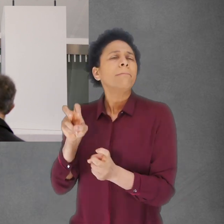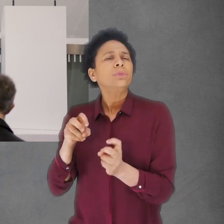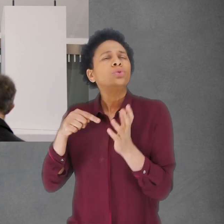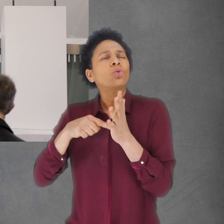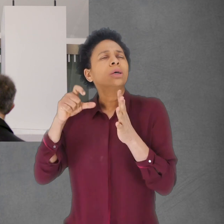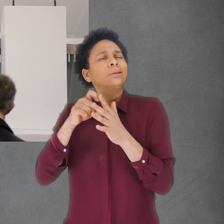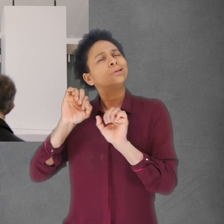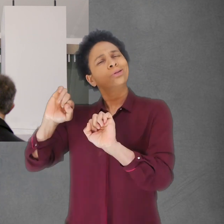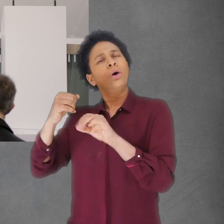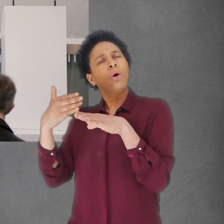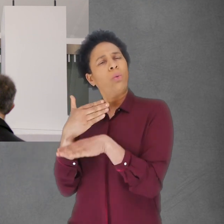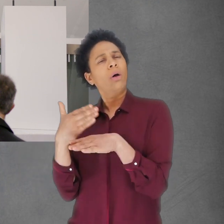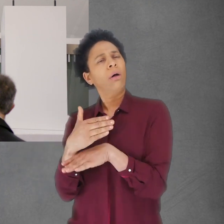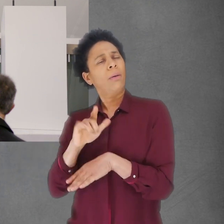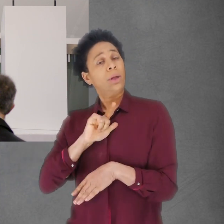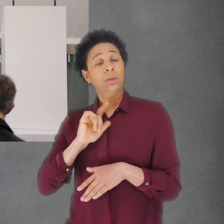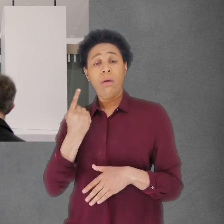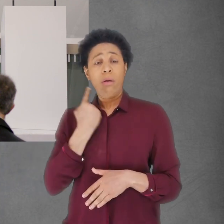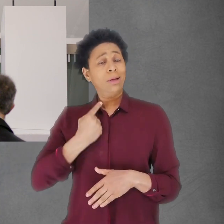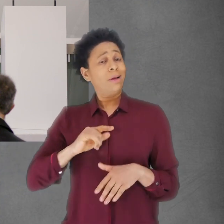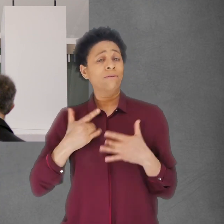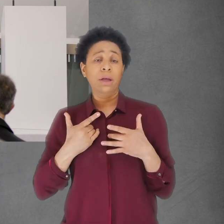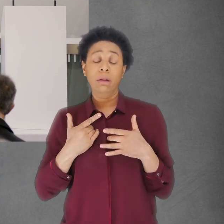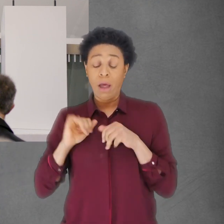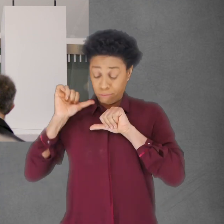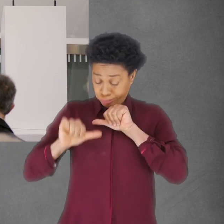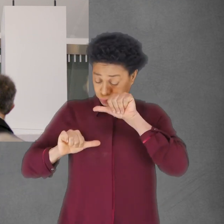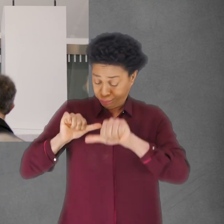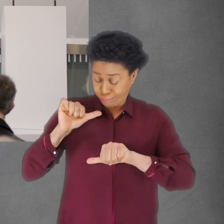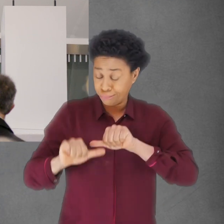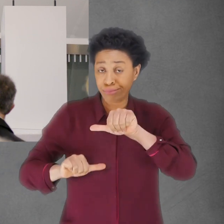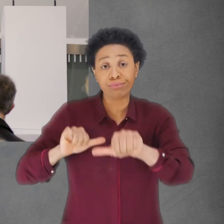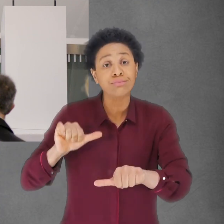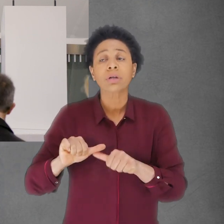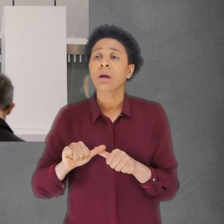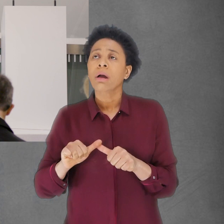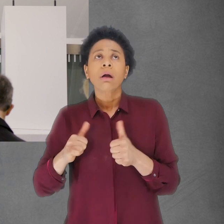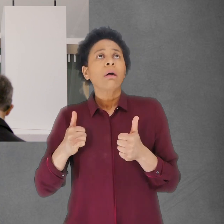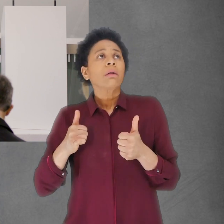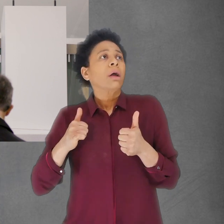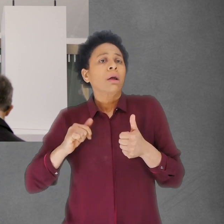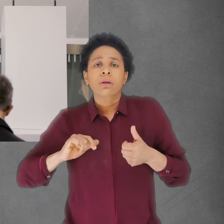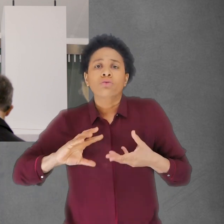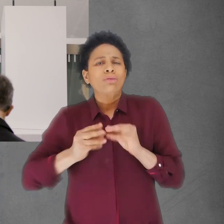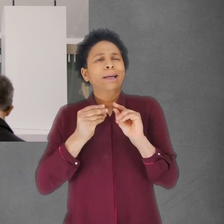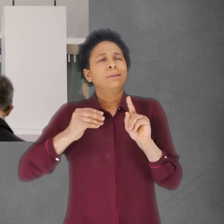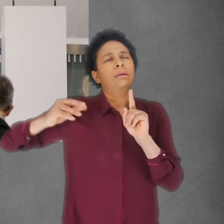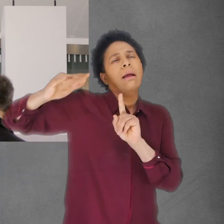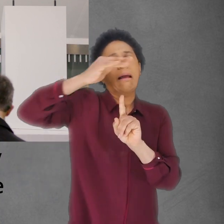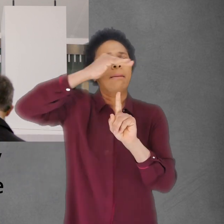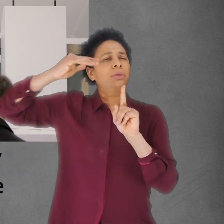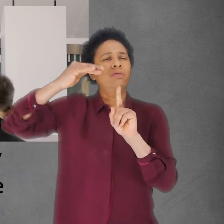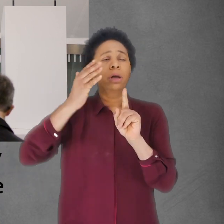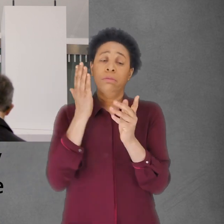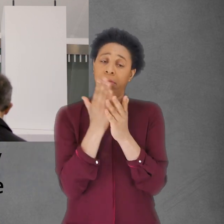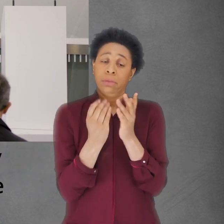with the other sound commissions as well, because I feel deeply that forms of ritual practice and forms